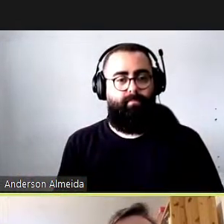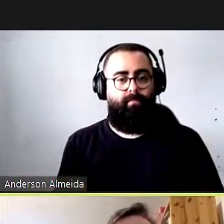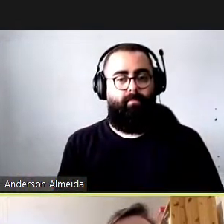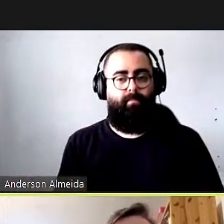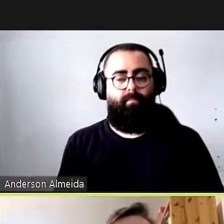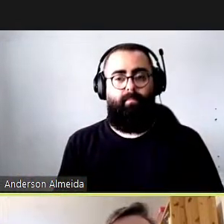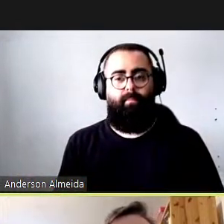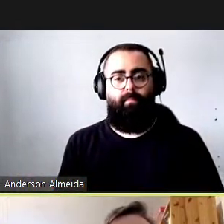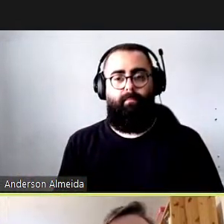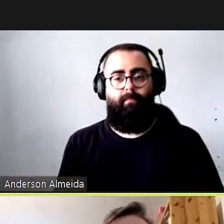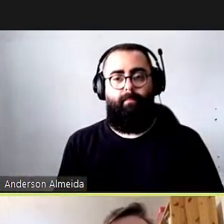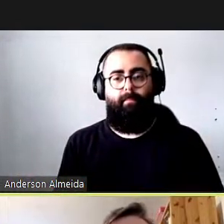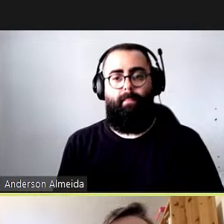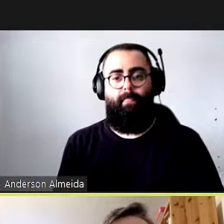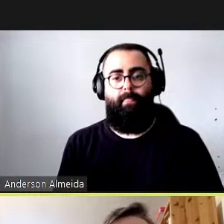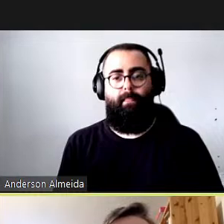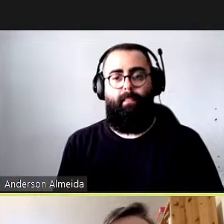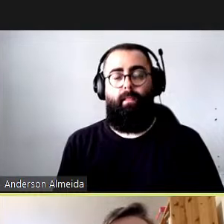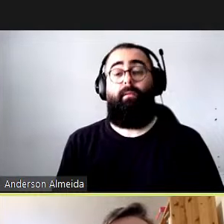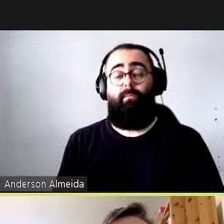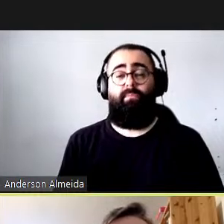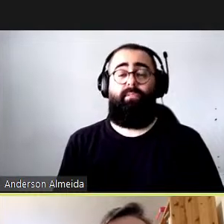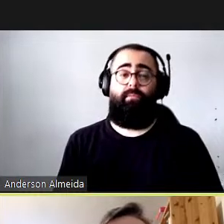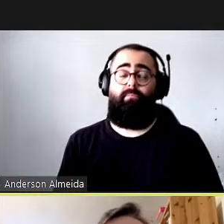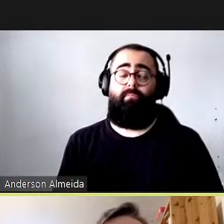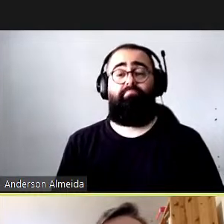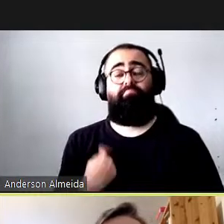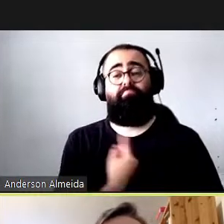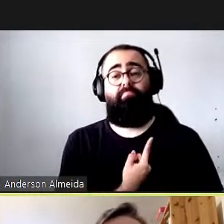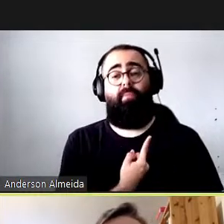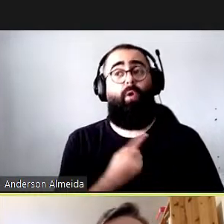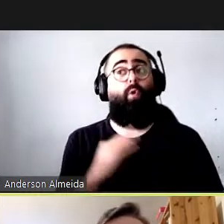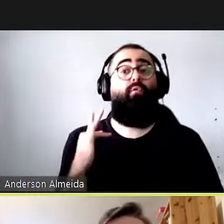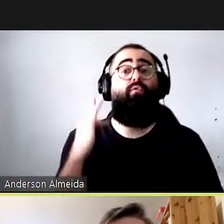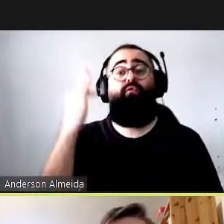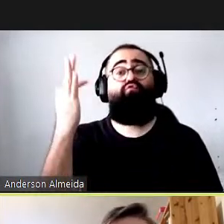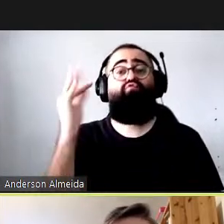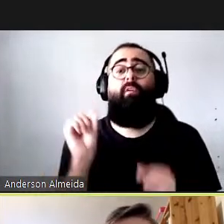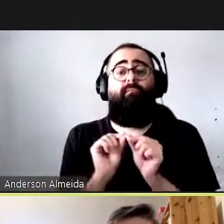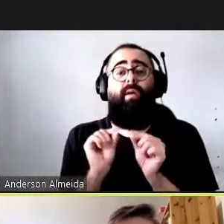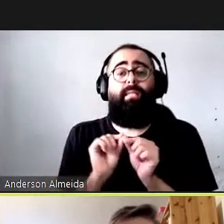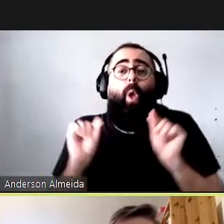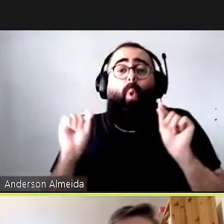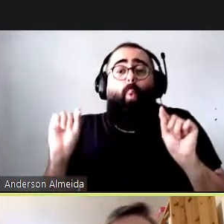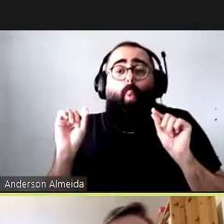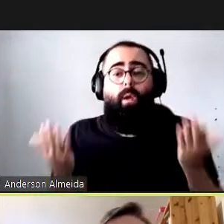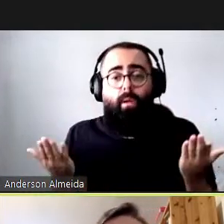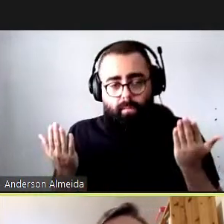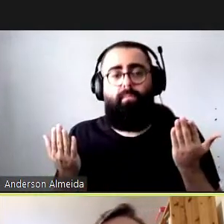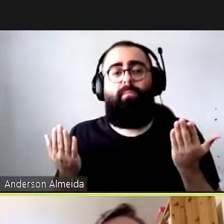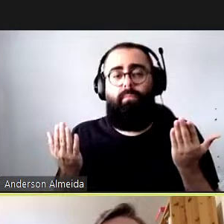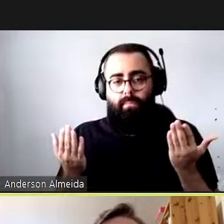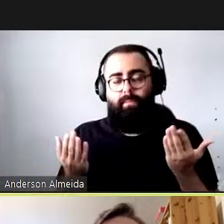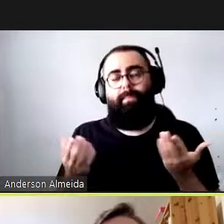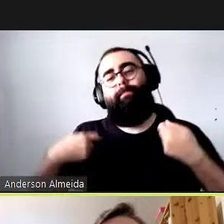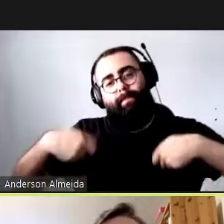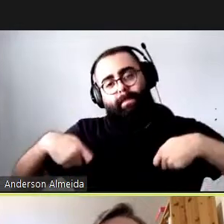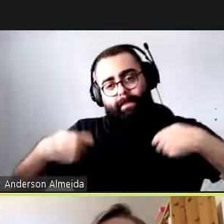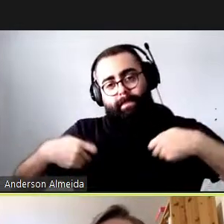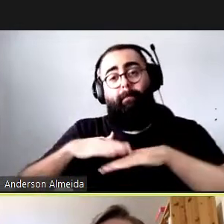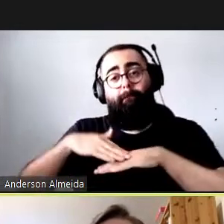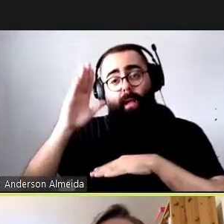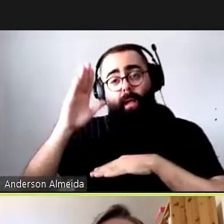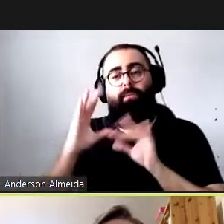In terms of where to go from here, I think we would benefit a lot from more careful analyses